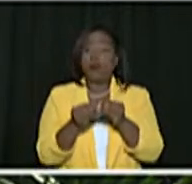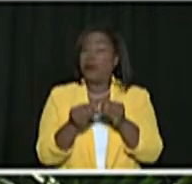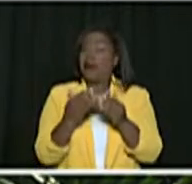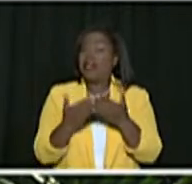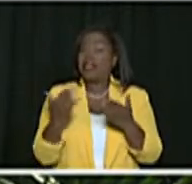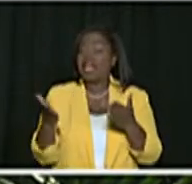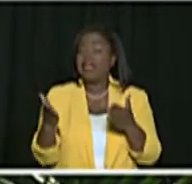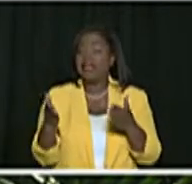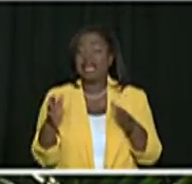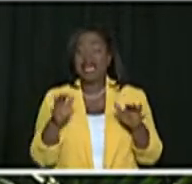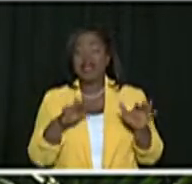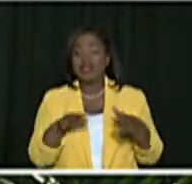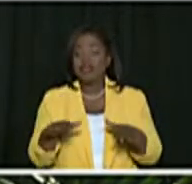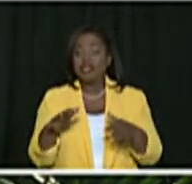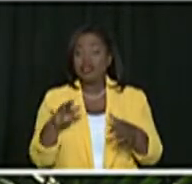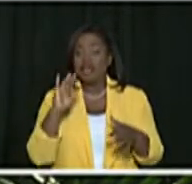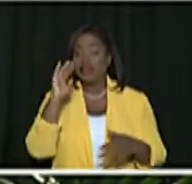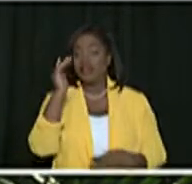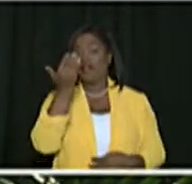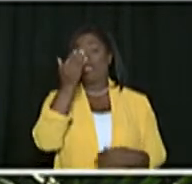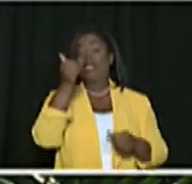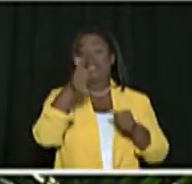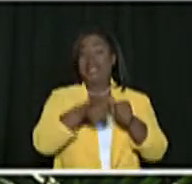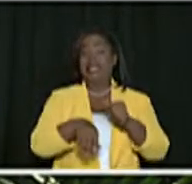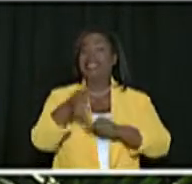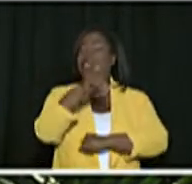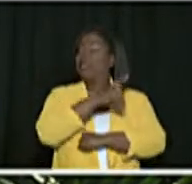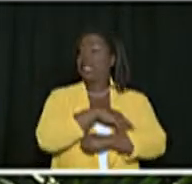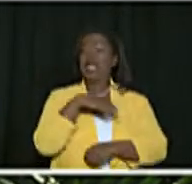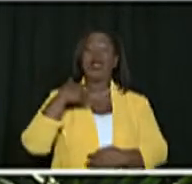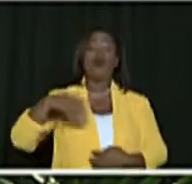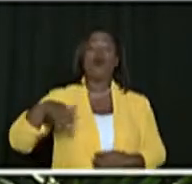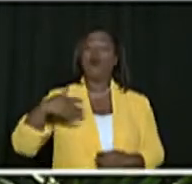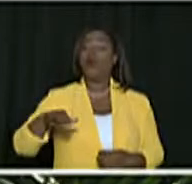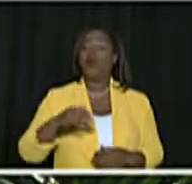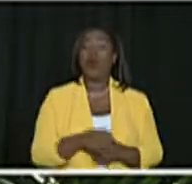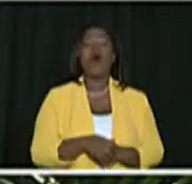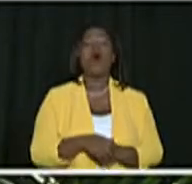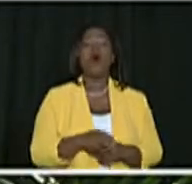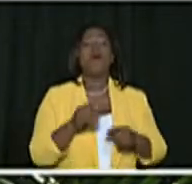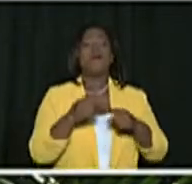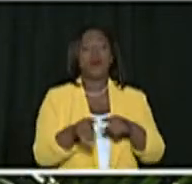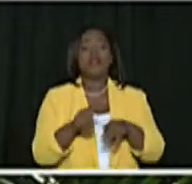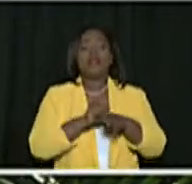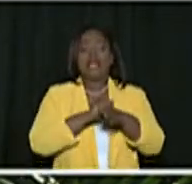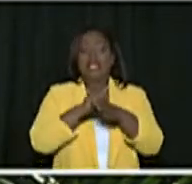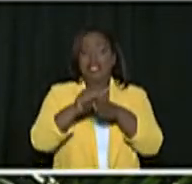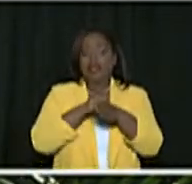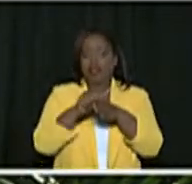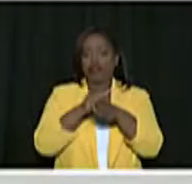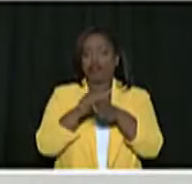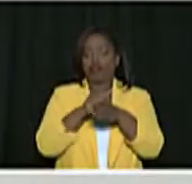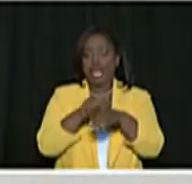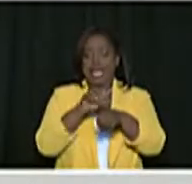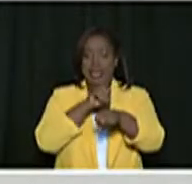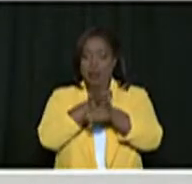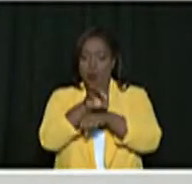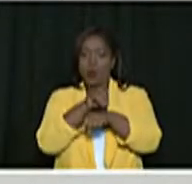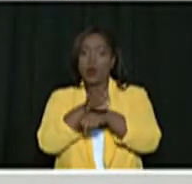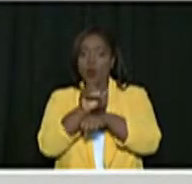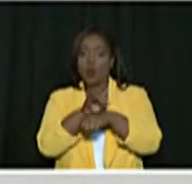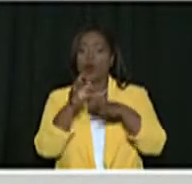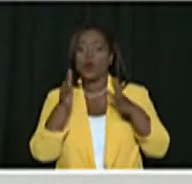our guidance counselors. In fact, the first set of guidance counselors, they have been trained as well, because we want to ensure that within the